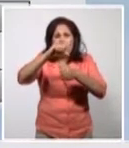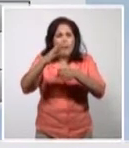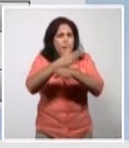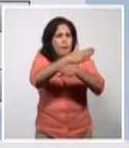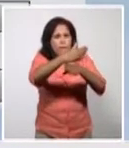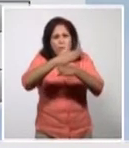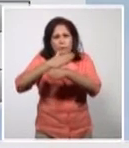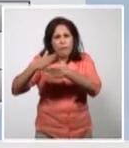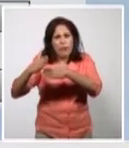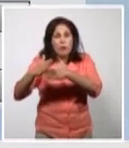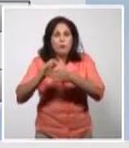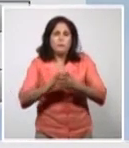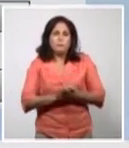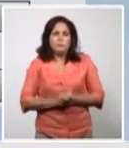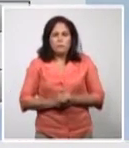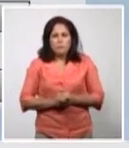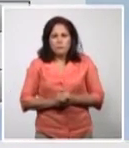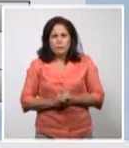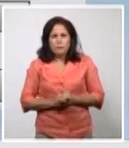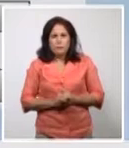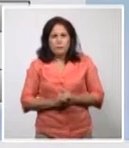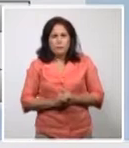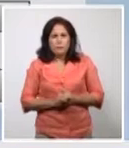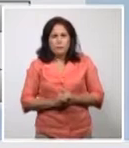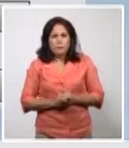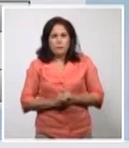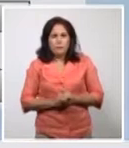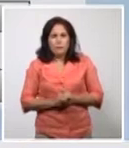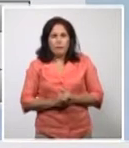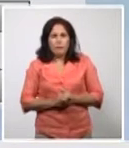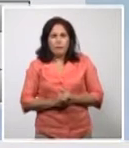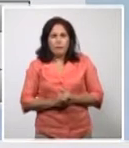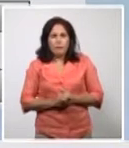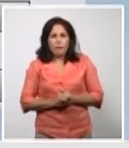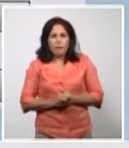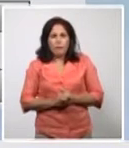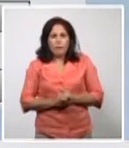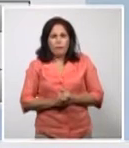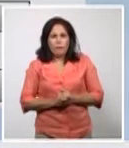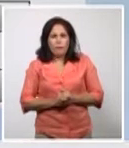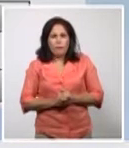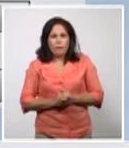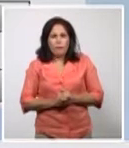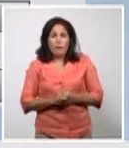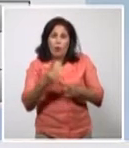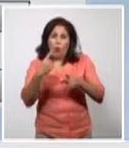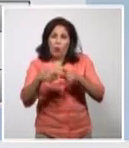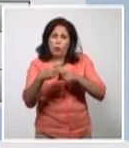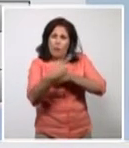Tuvalu, and Vanuatu. And there are already